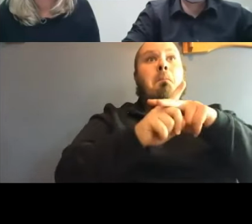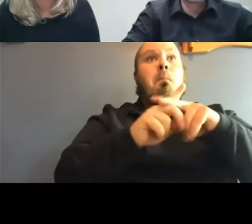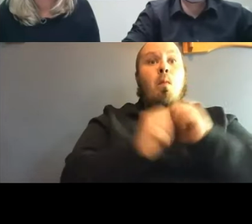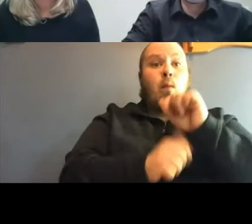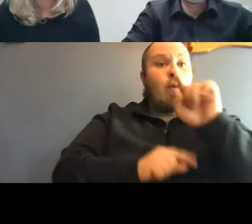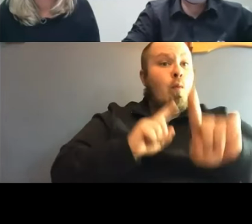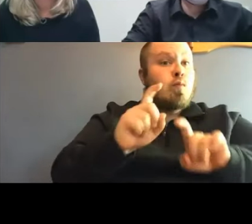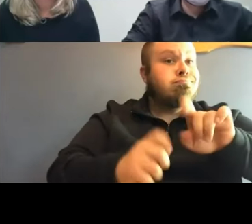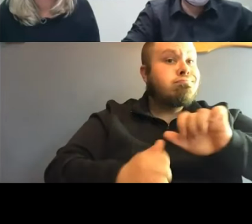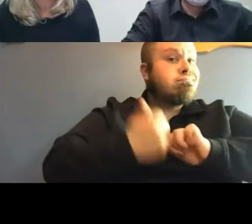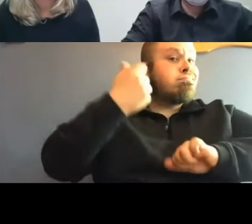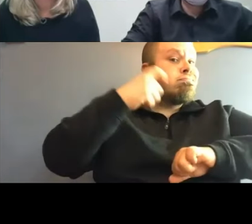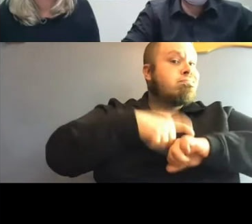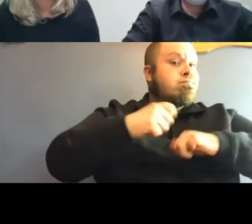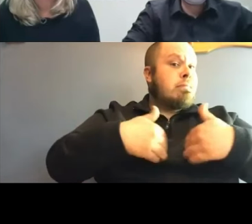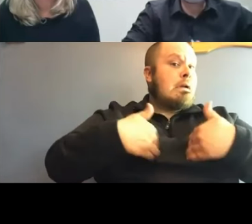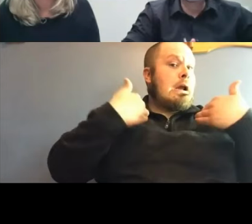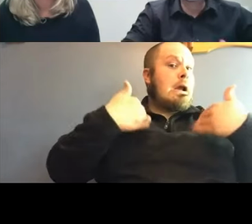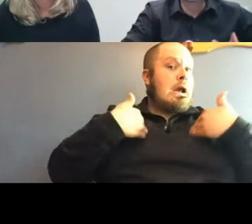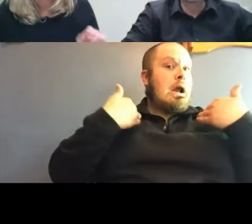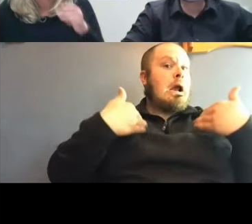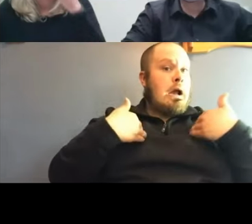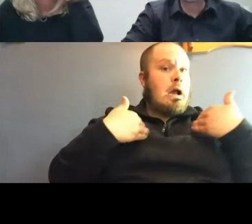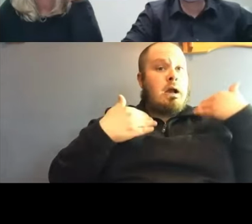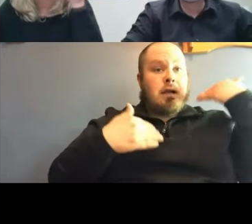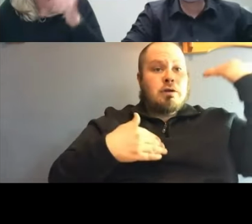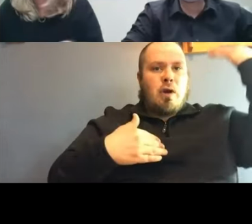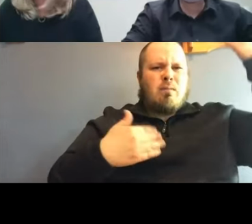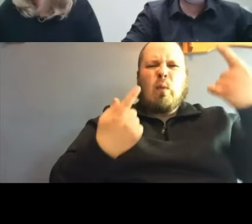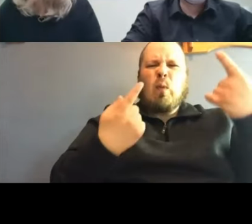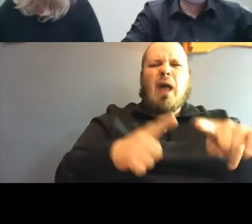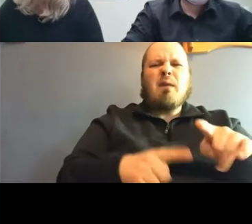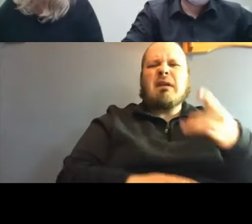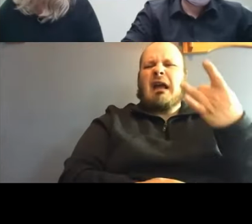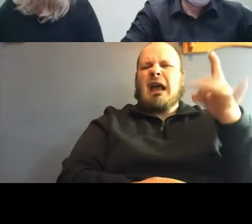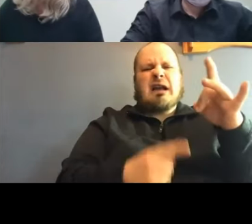for young adults is what happens between 18 and 21.